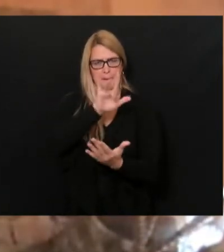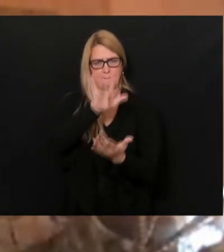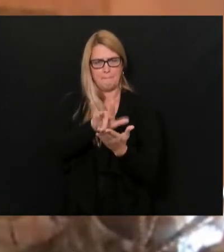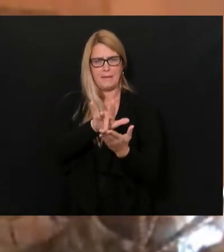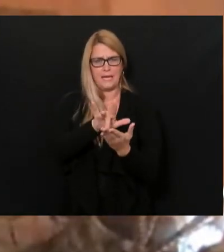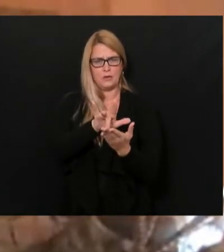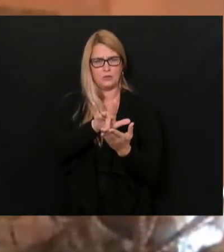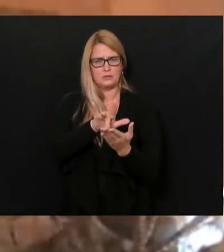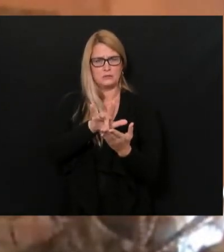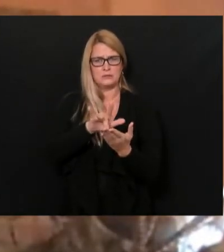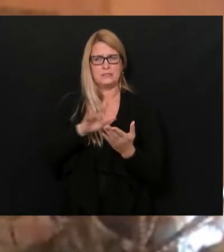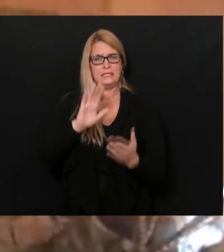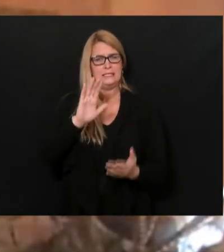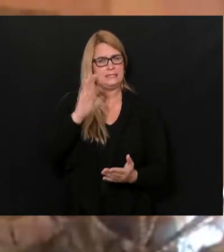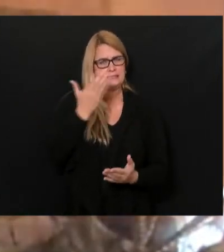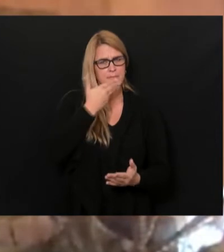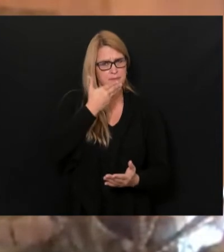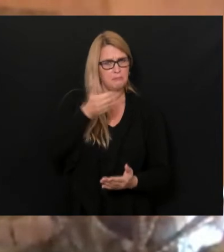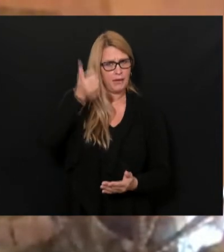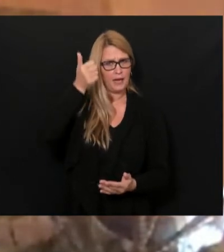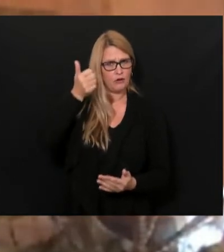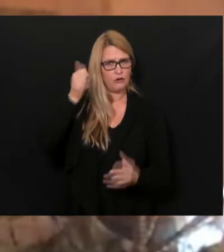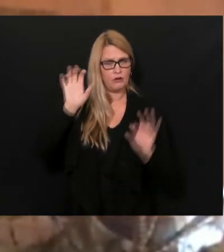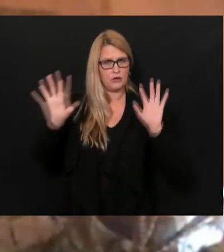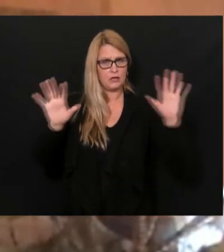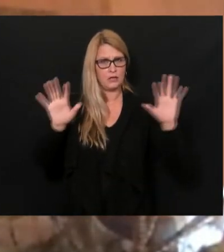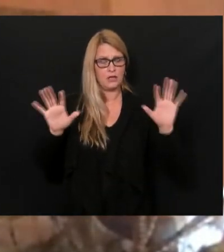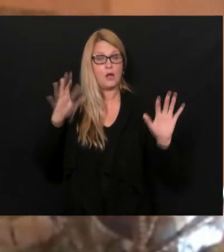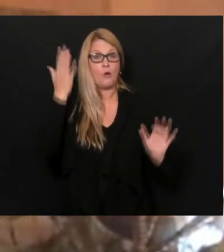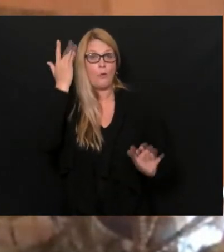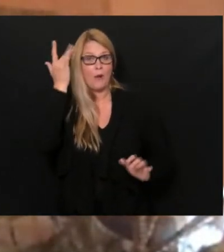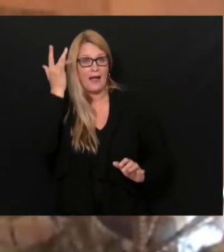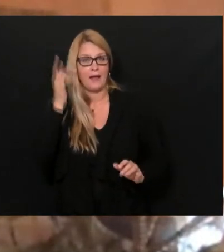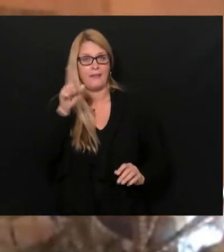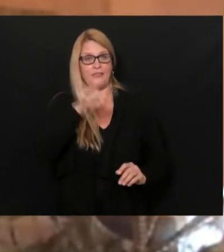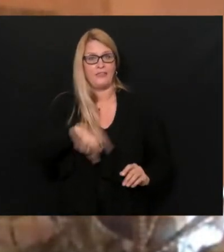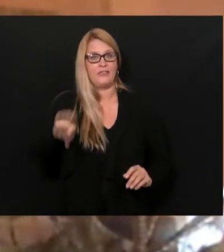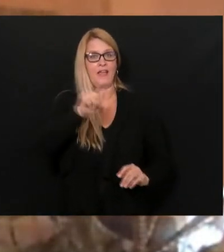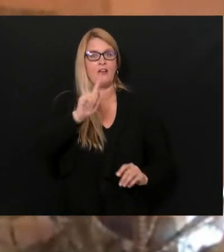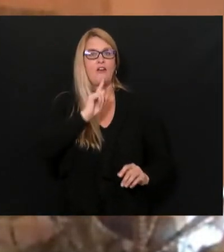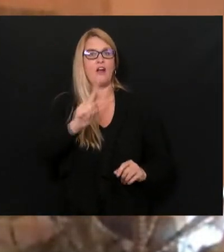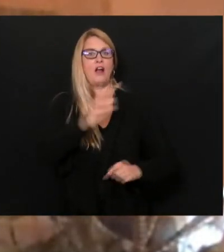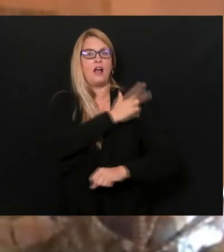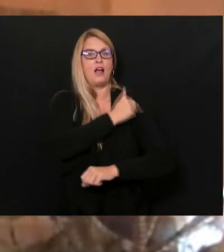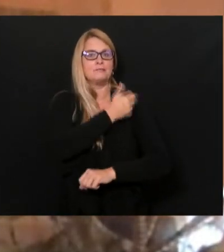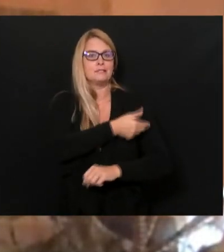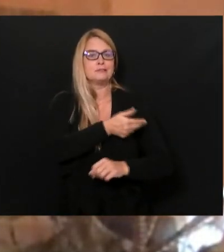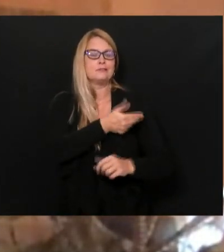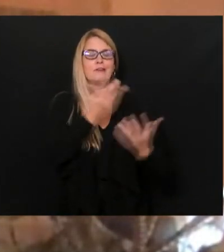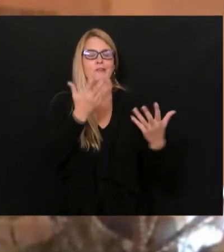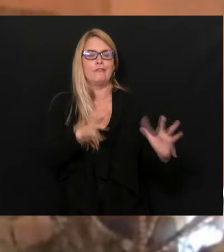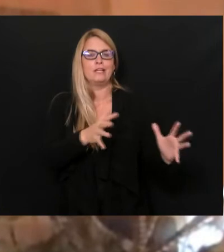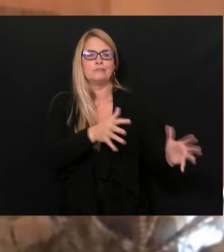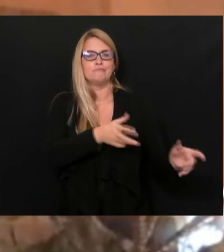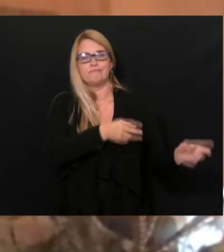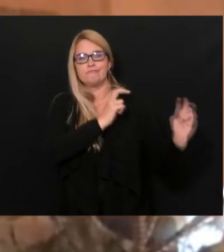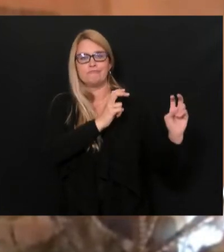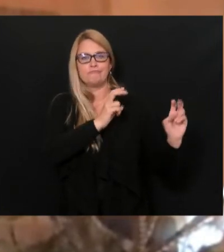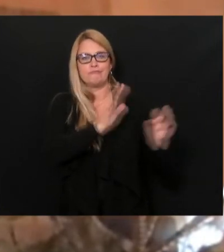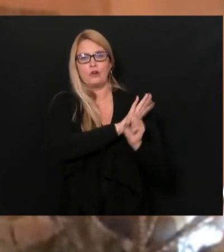is doing some better, mostly she believes because their hospitals filled up and they really